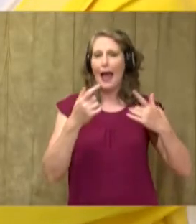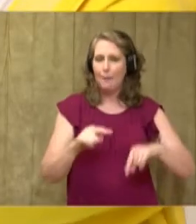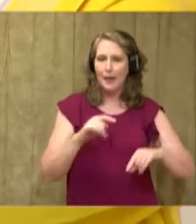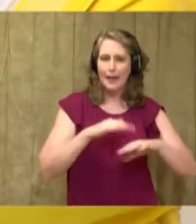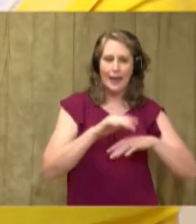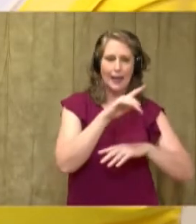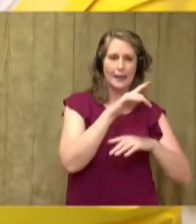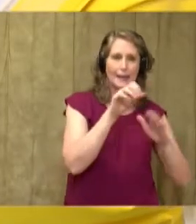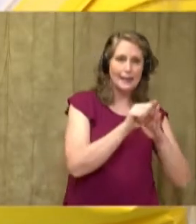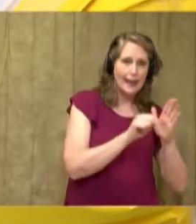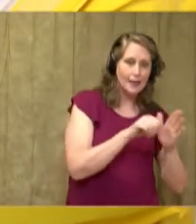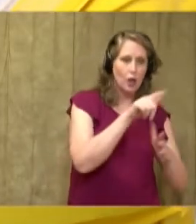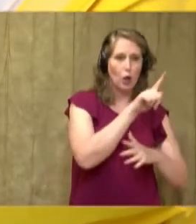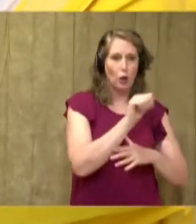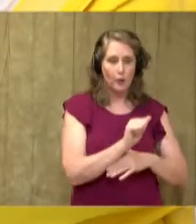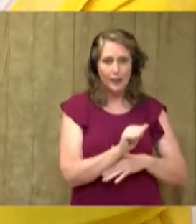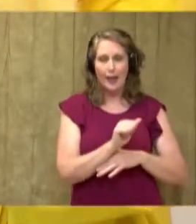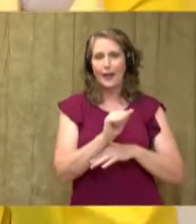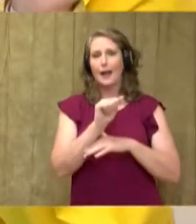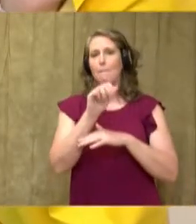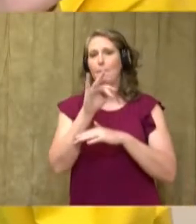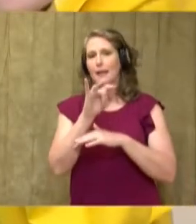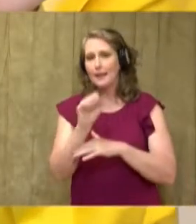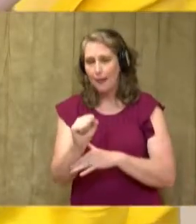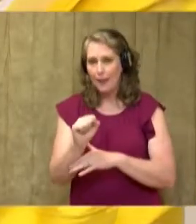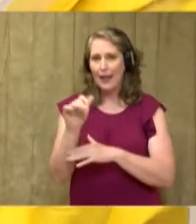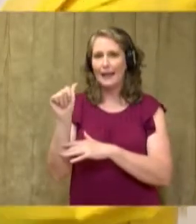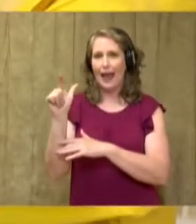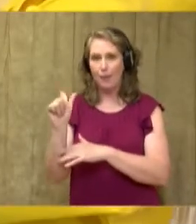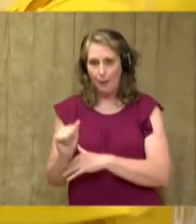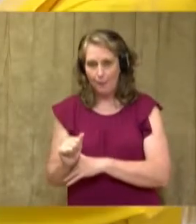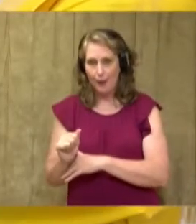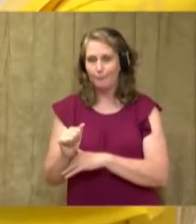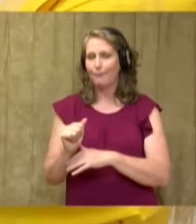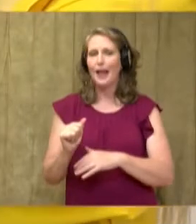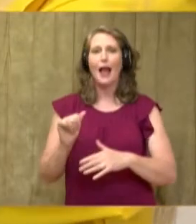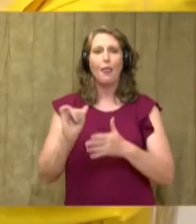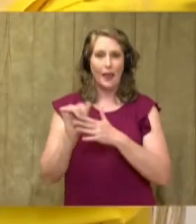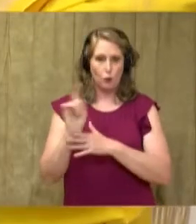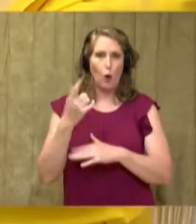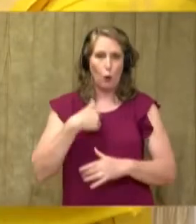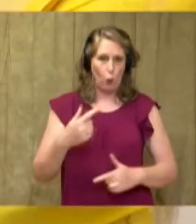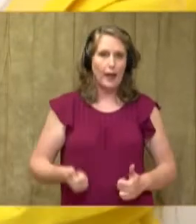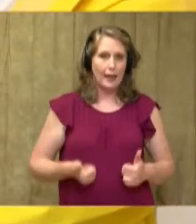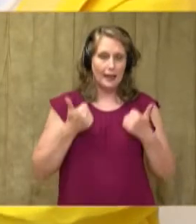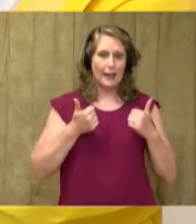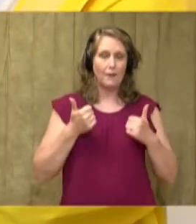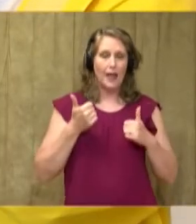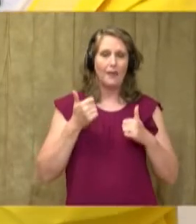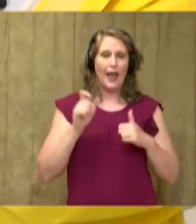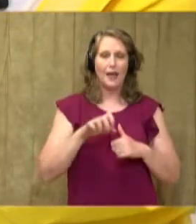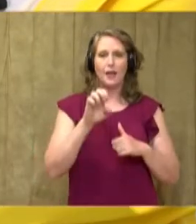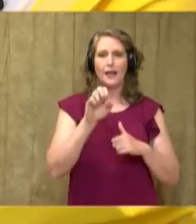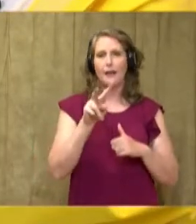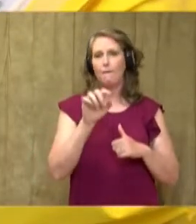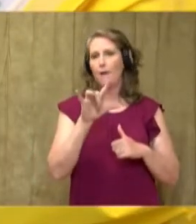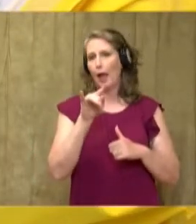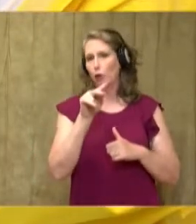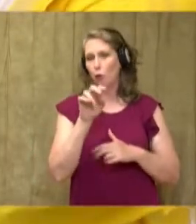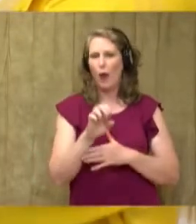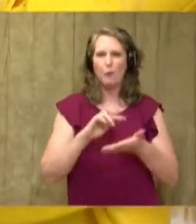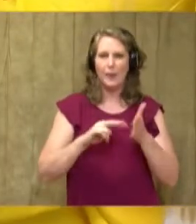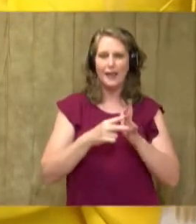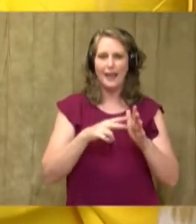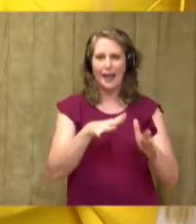Louisiana, Mississippi, and Alabama, which is where we live. So people had to evacuate, which means they had to leave to go to another safe